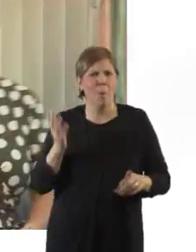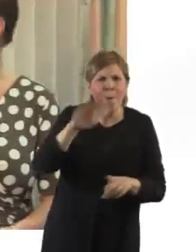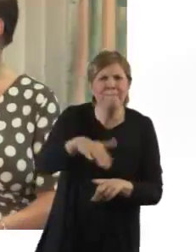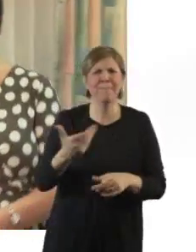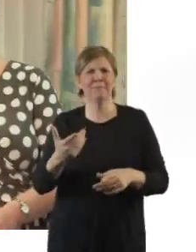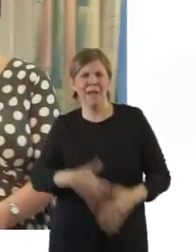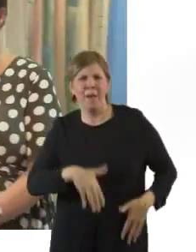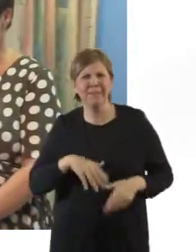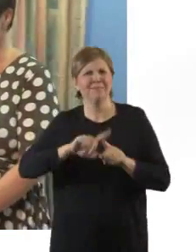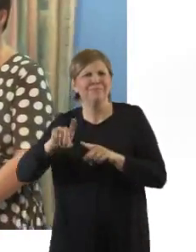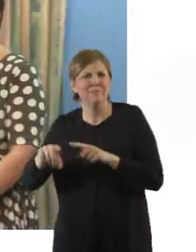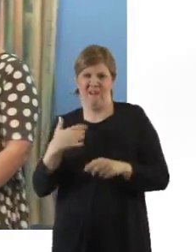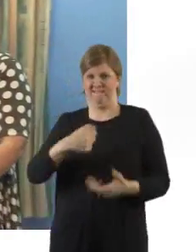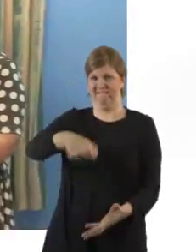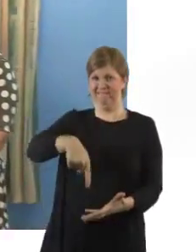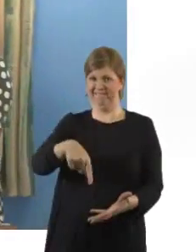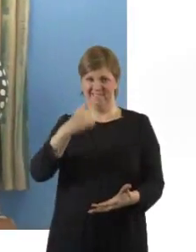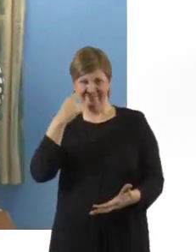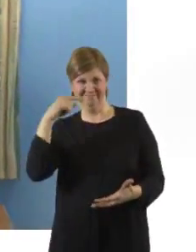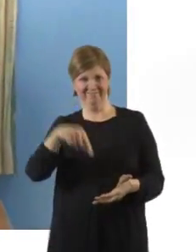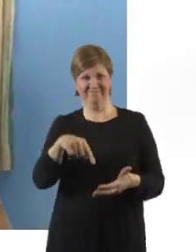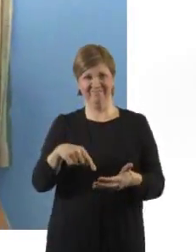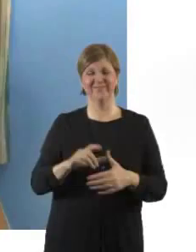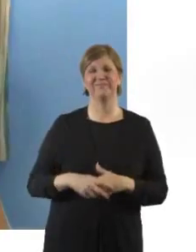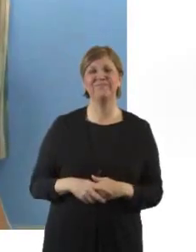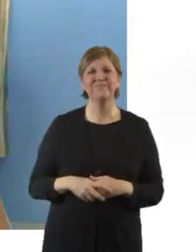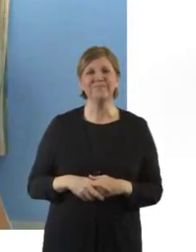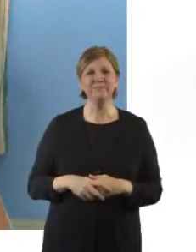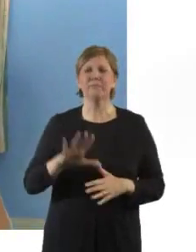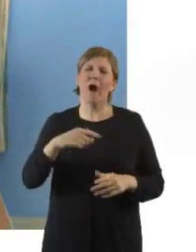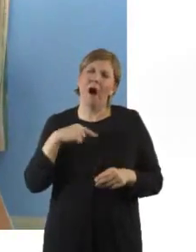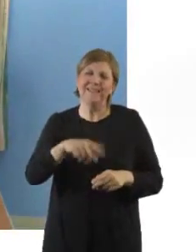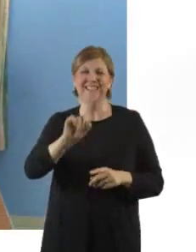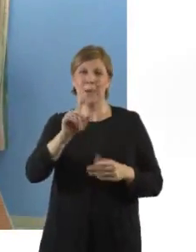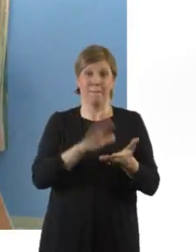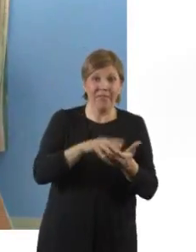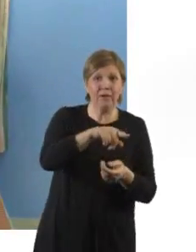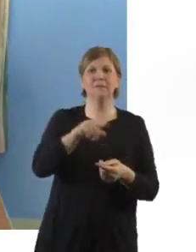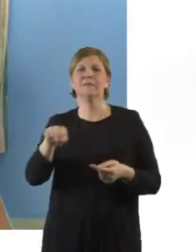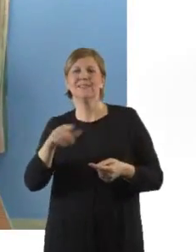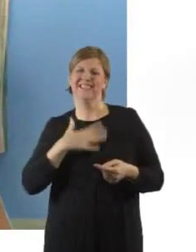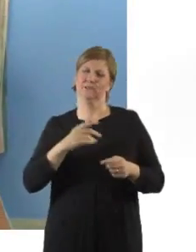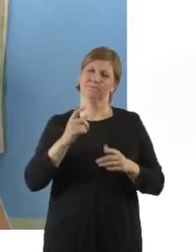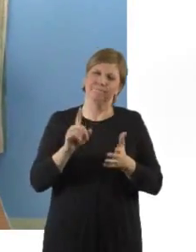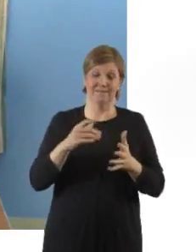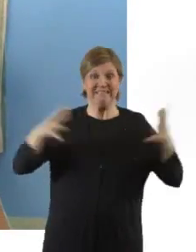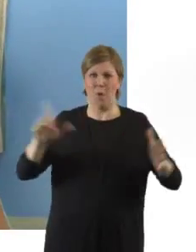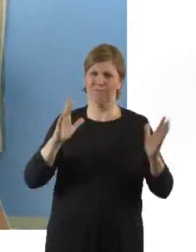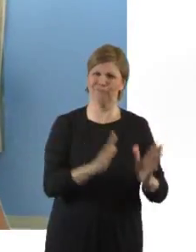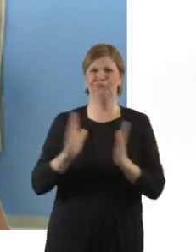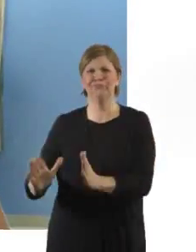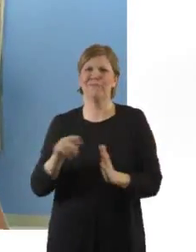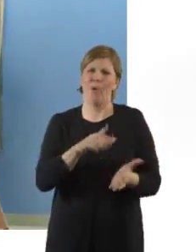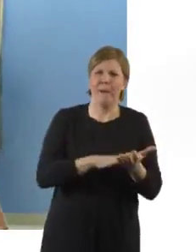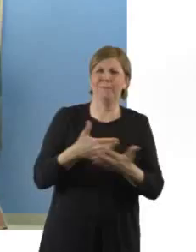small bags for coming into hospital. One with mum's things and one with the baby's things. And we do emphasise small here.